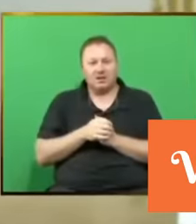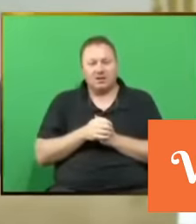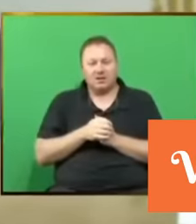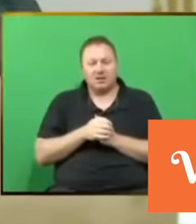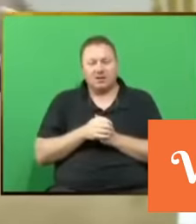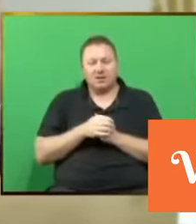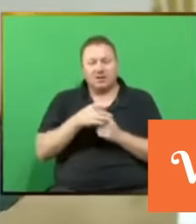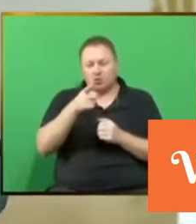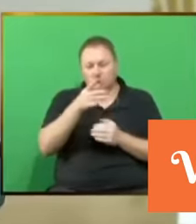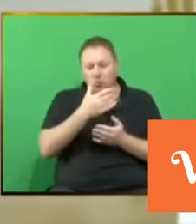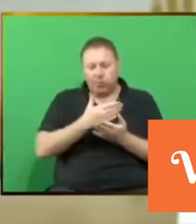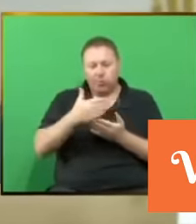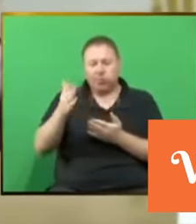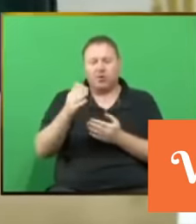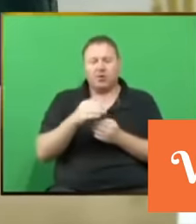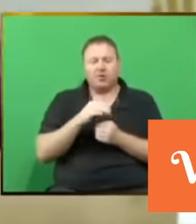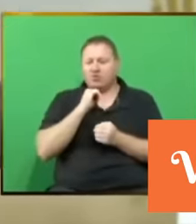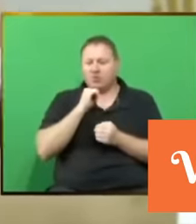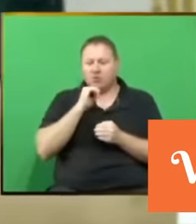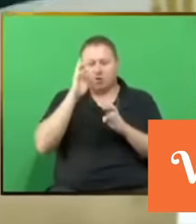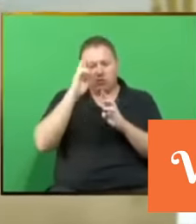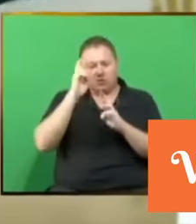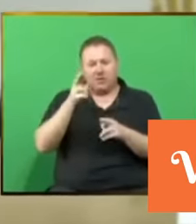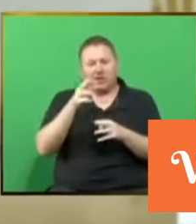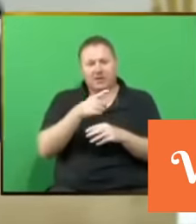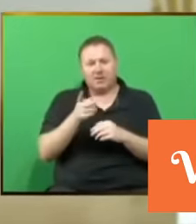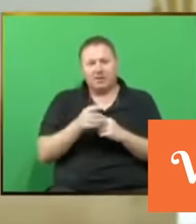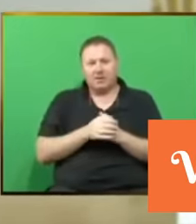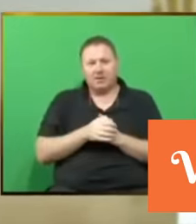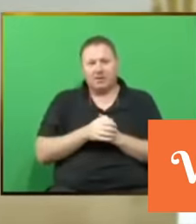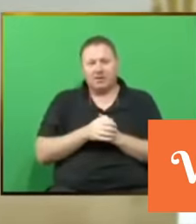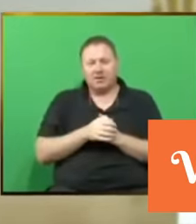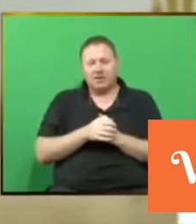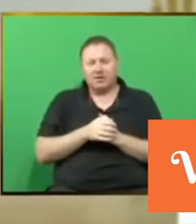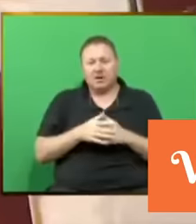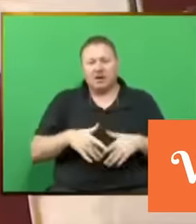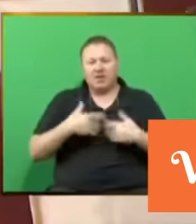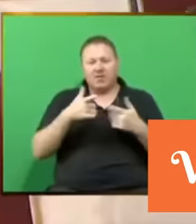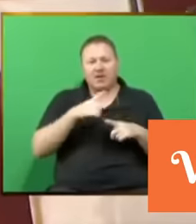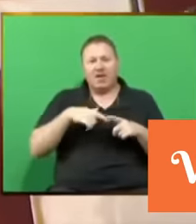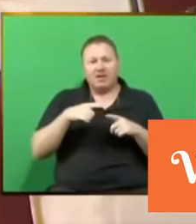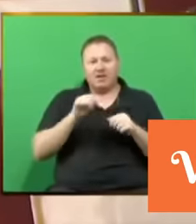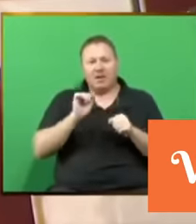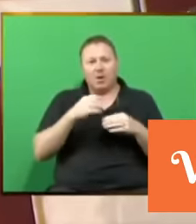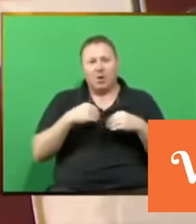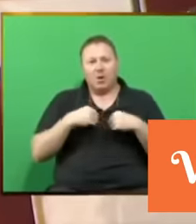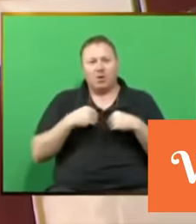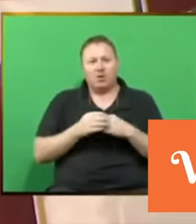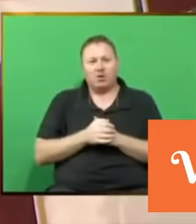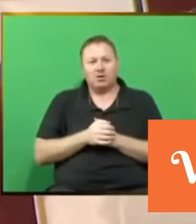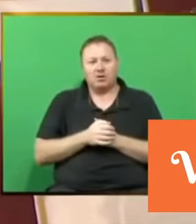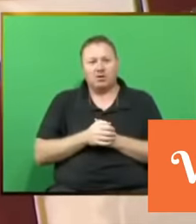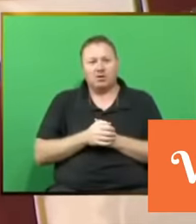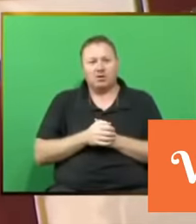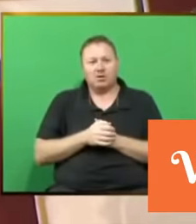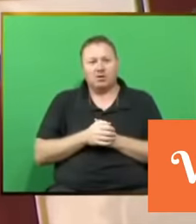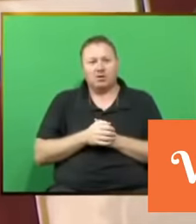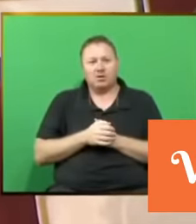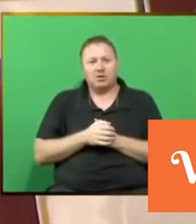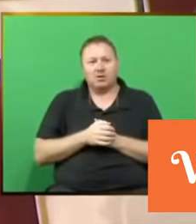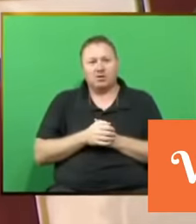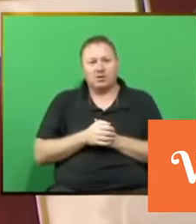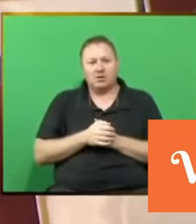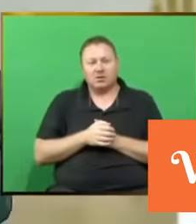them. No respect for them, but you live on the land that belongs rightfully to them. And I am calling on the Cape